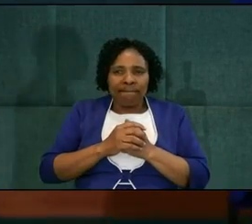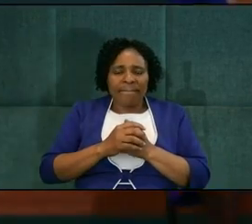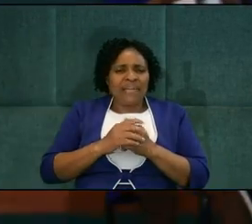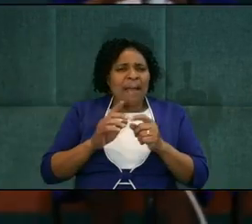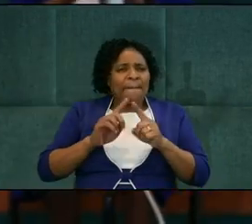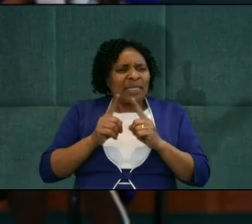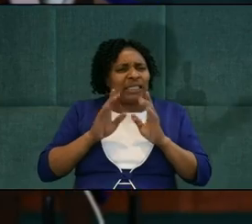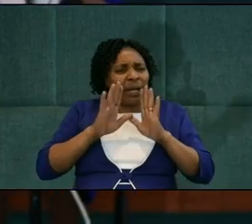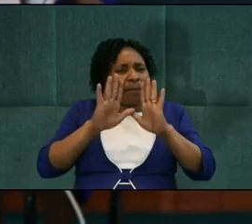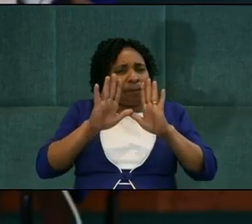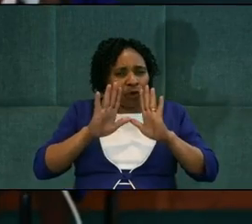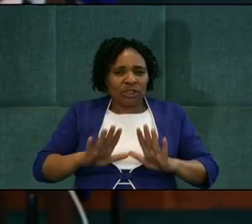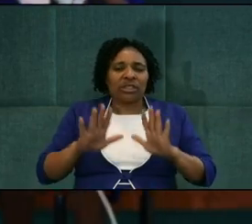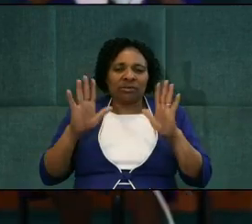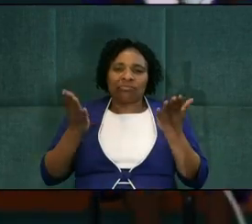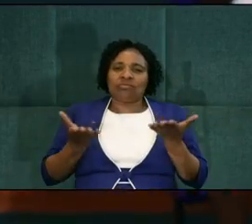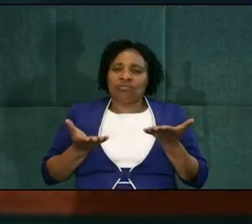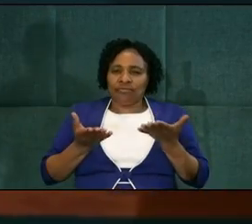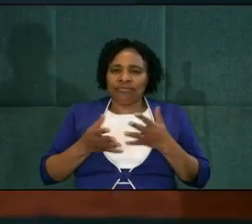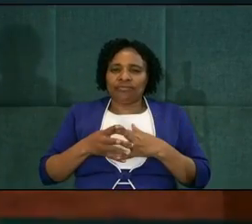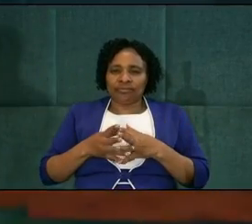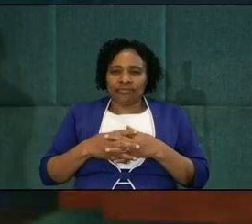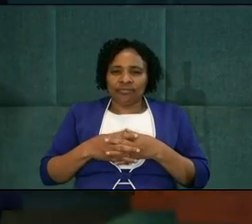But more popular